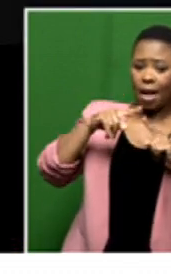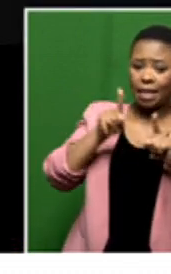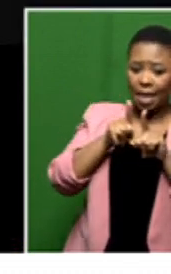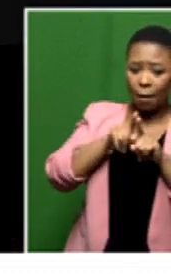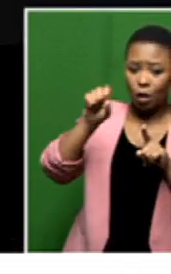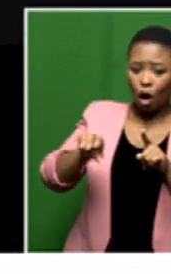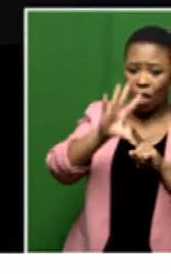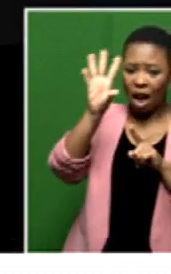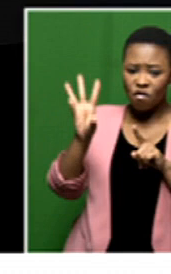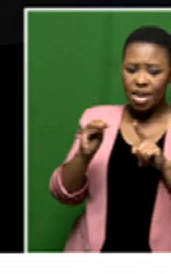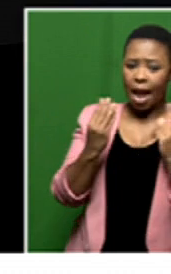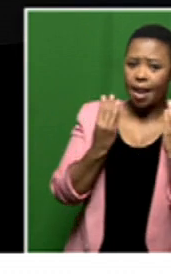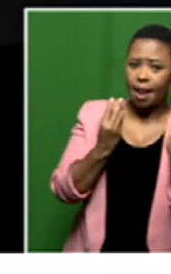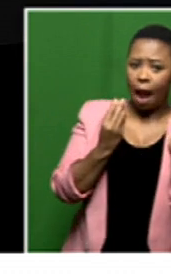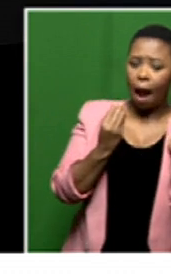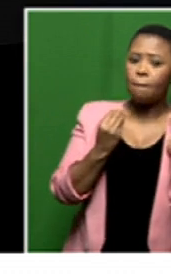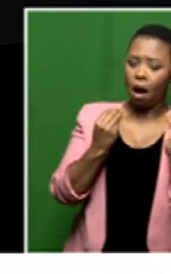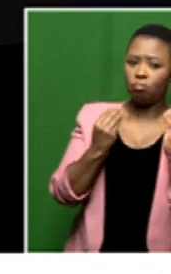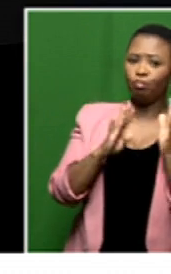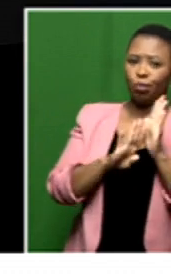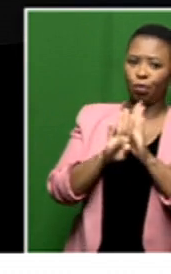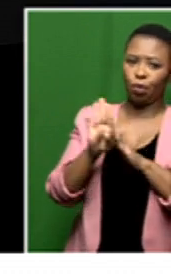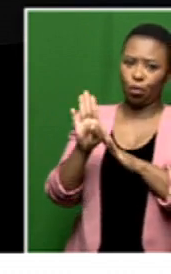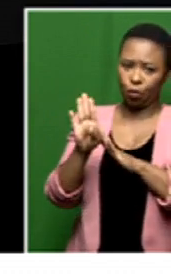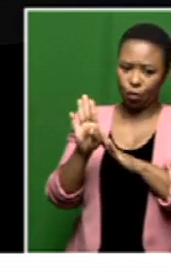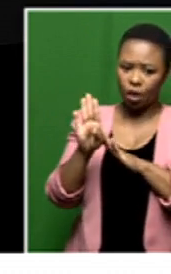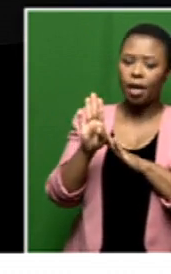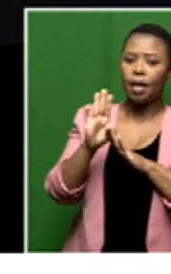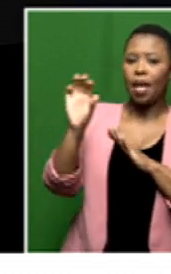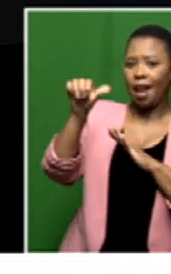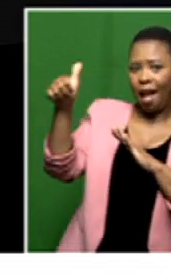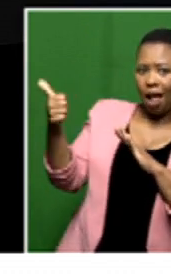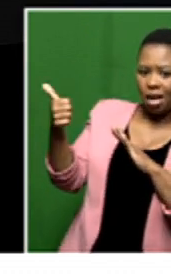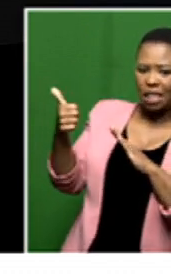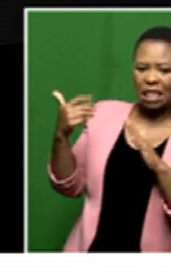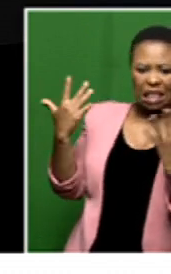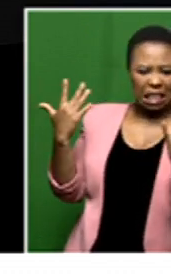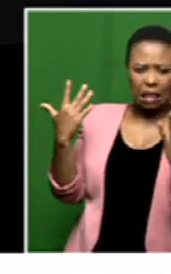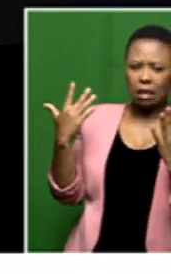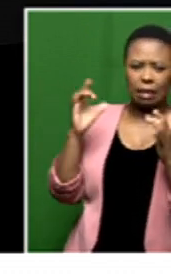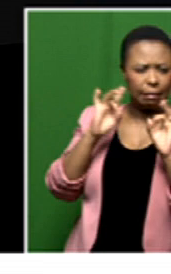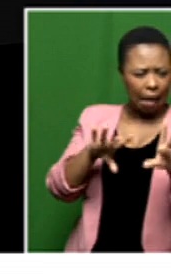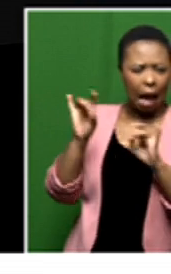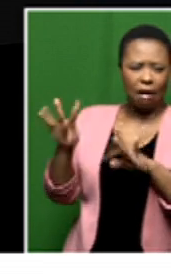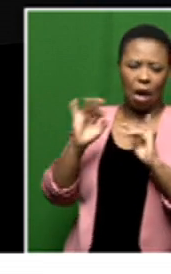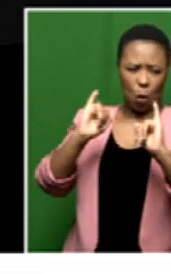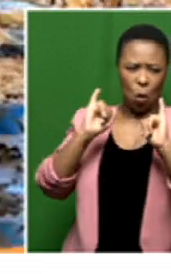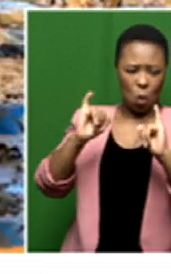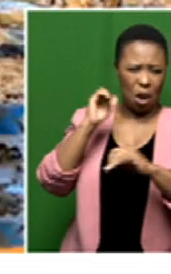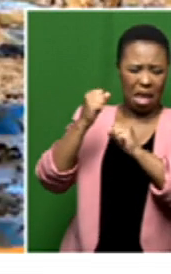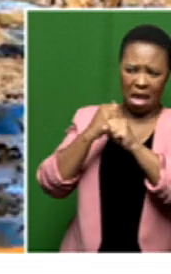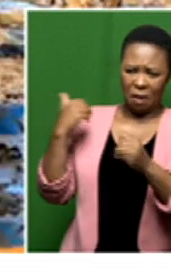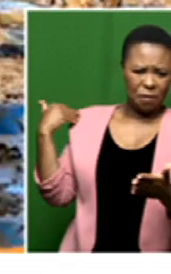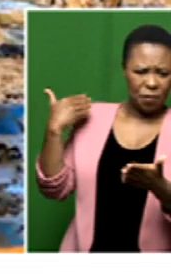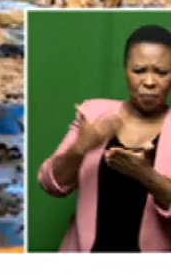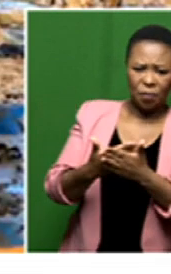where the numbers are stable or even slightly going up, but elsewhere, you know, they're down and they've been really persecuted over the years. There's lots of myths